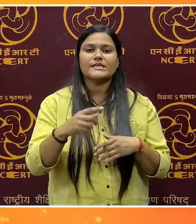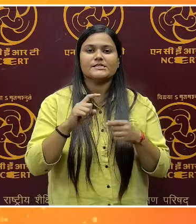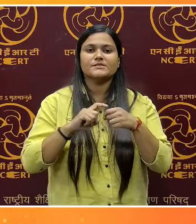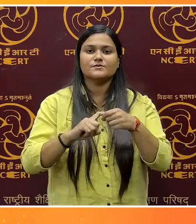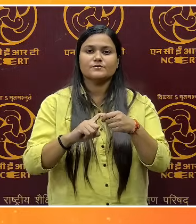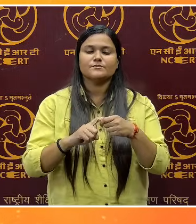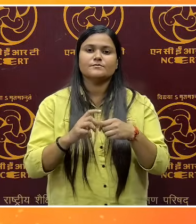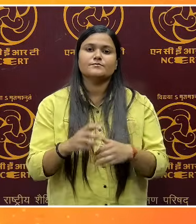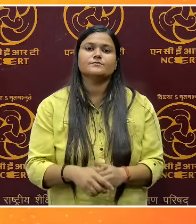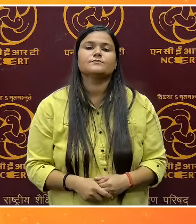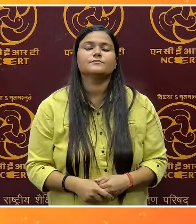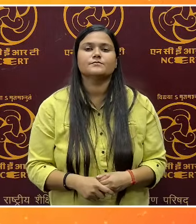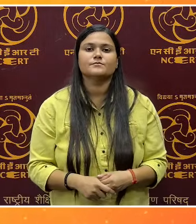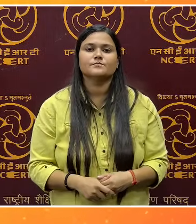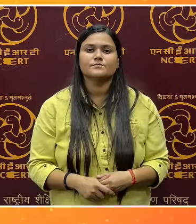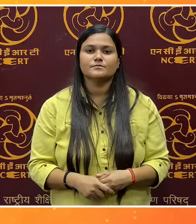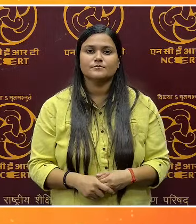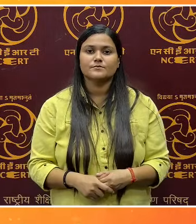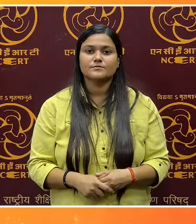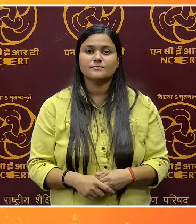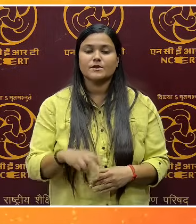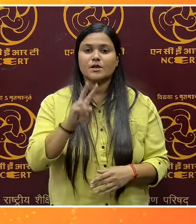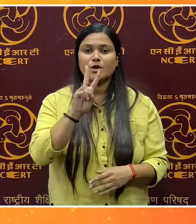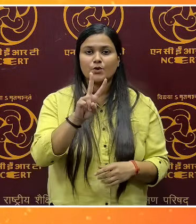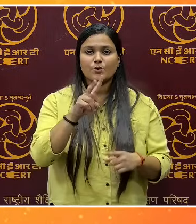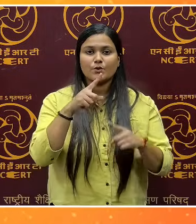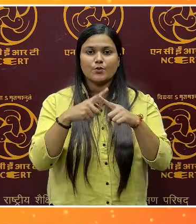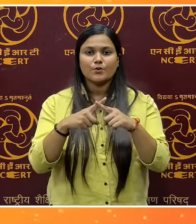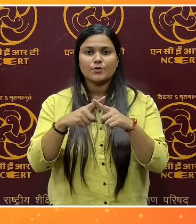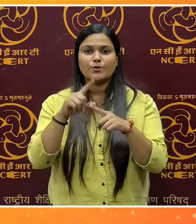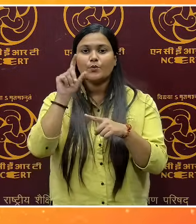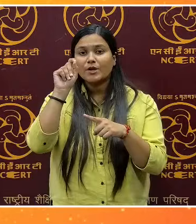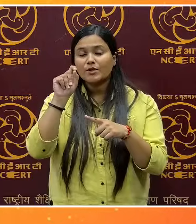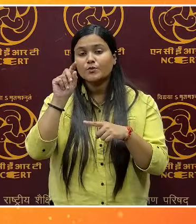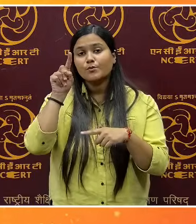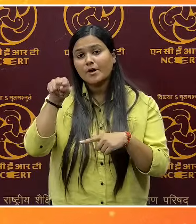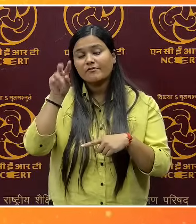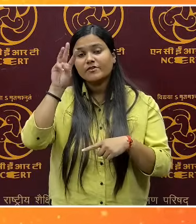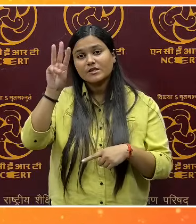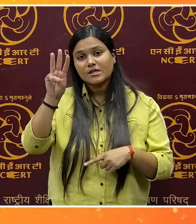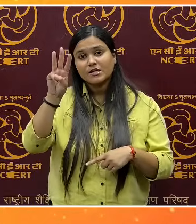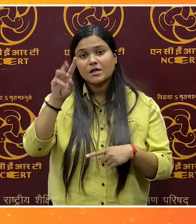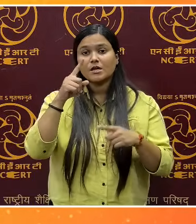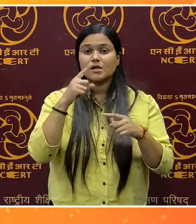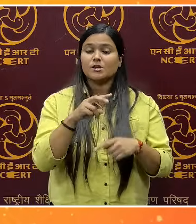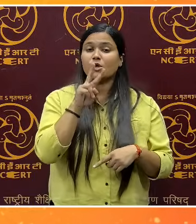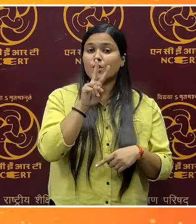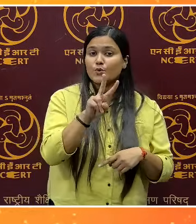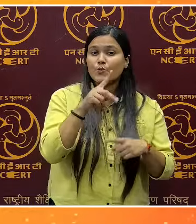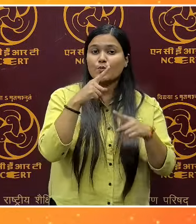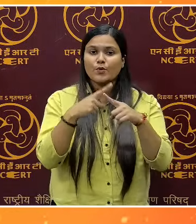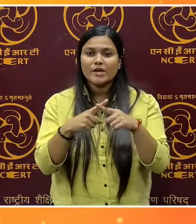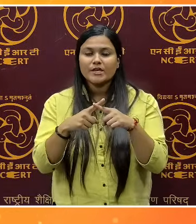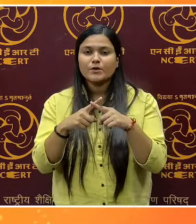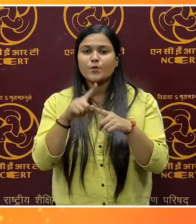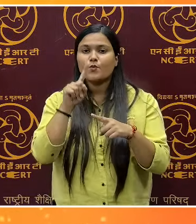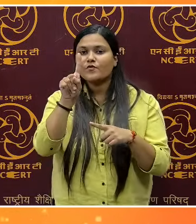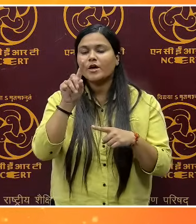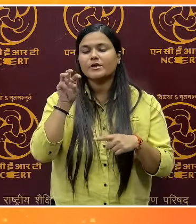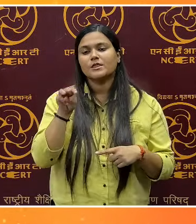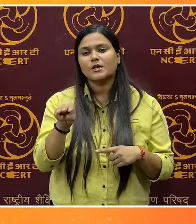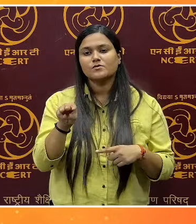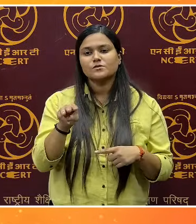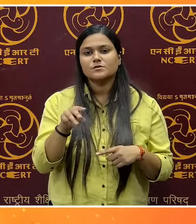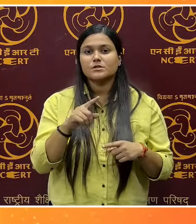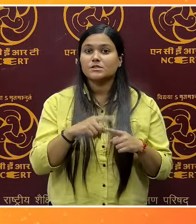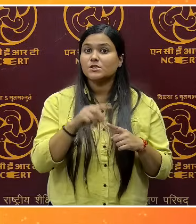I am supposed to write down. 2 into 10 to the power 3 means 2 into 1000. I think this should be 2000. It is not 1000